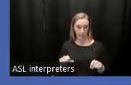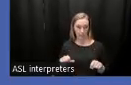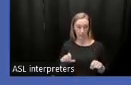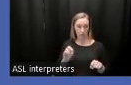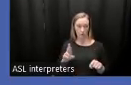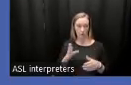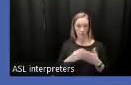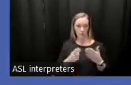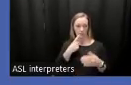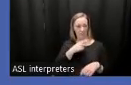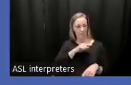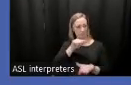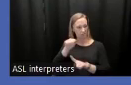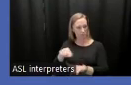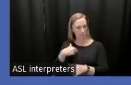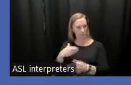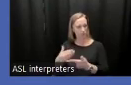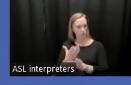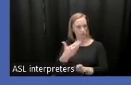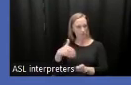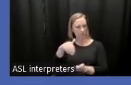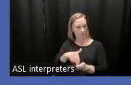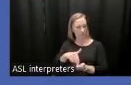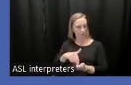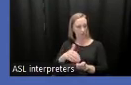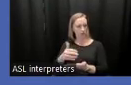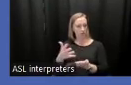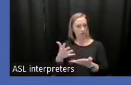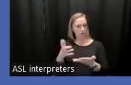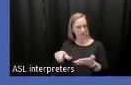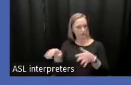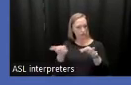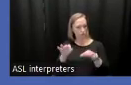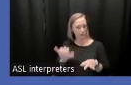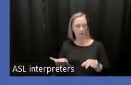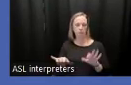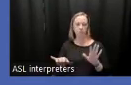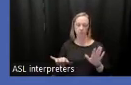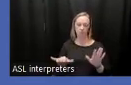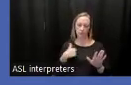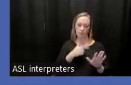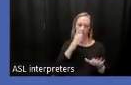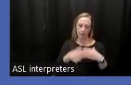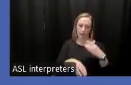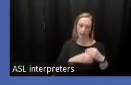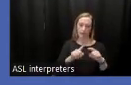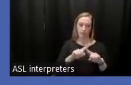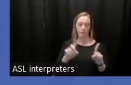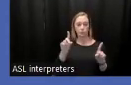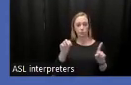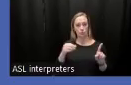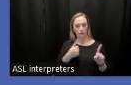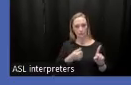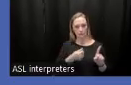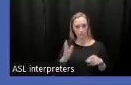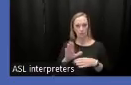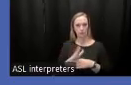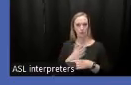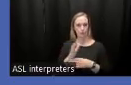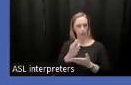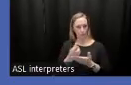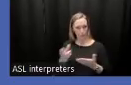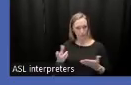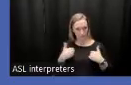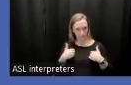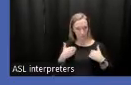we have maybe a new center that they want to be described. But we do have multiple, shared resources, and